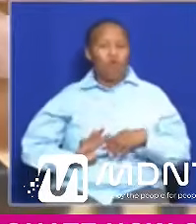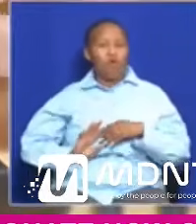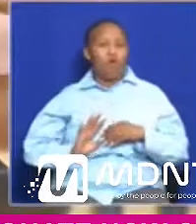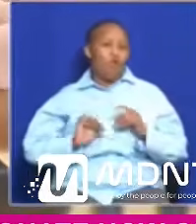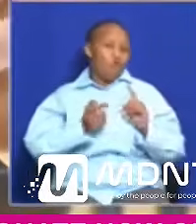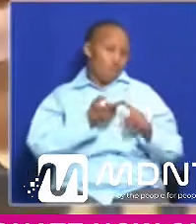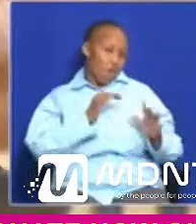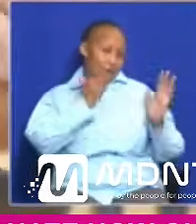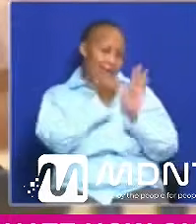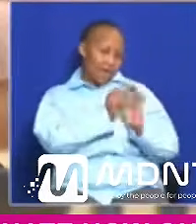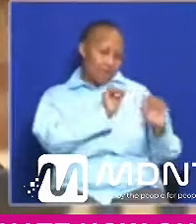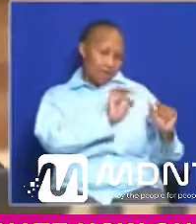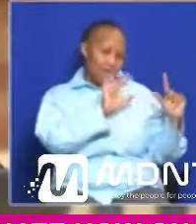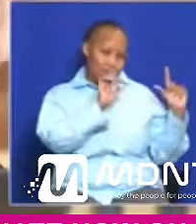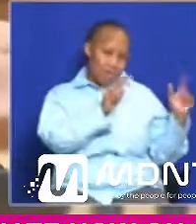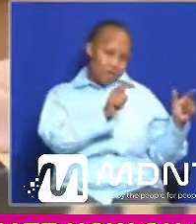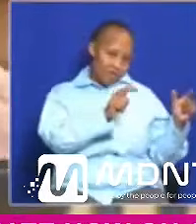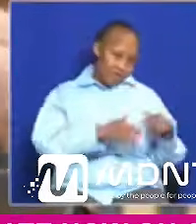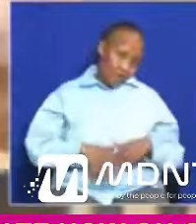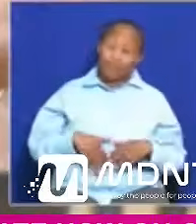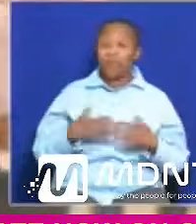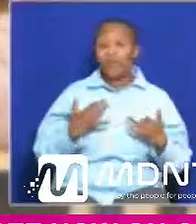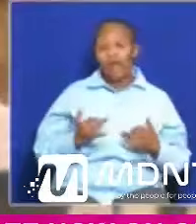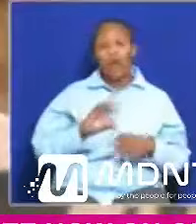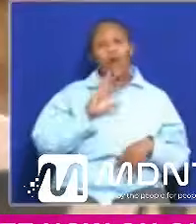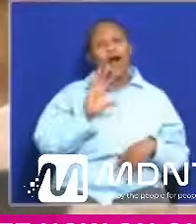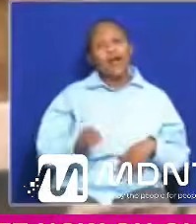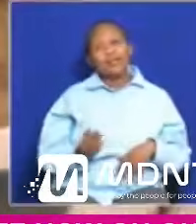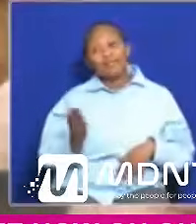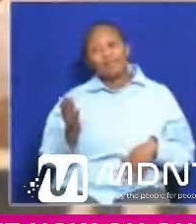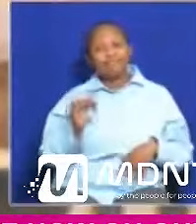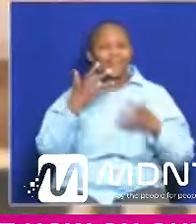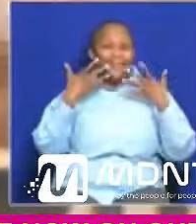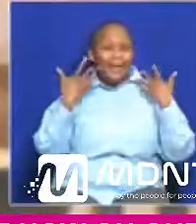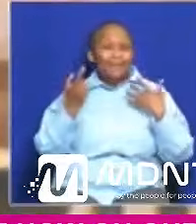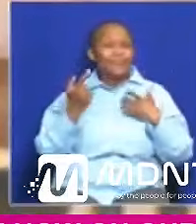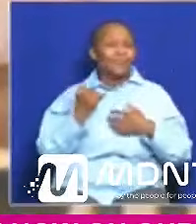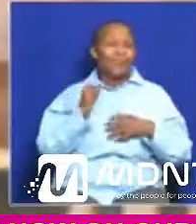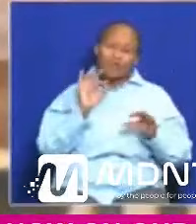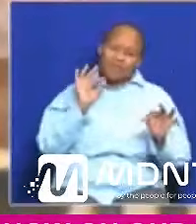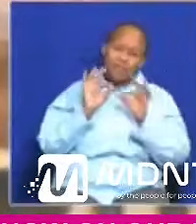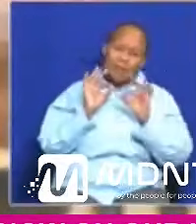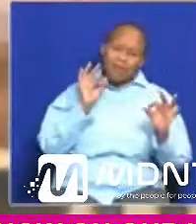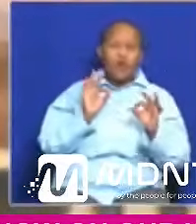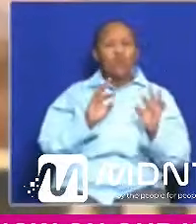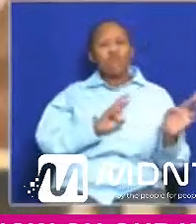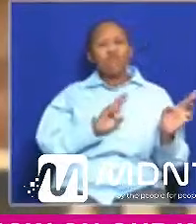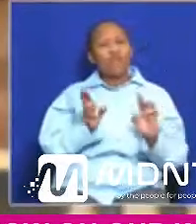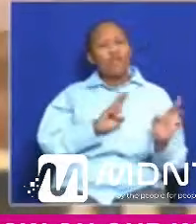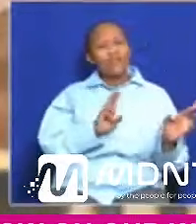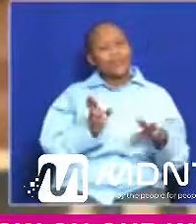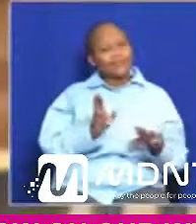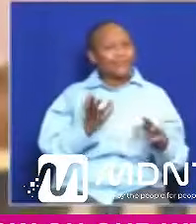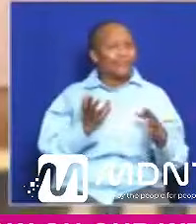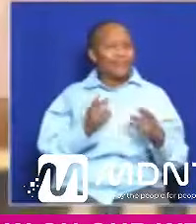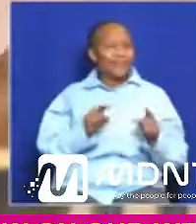And to ask him to now go with specific reference to that and to that issue that's referenced